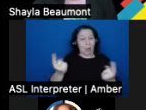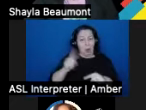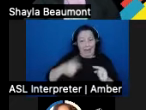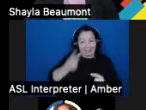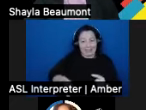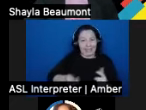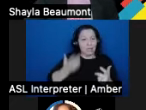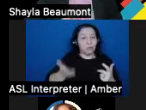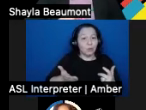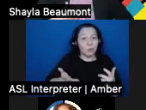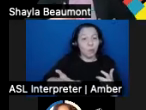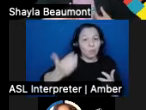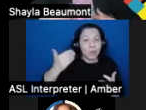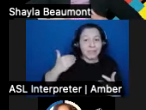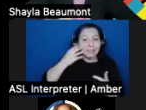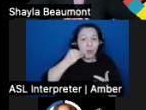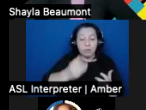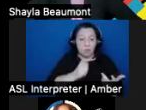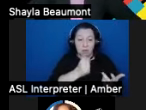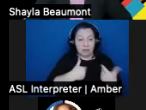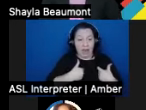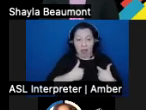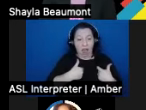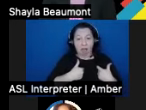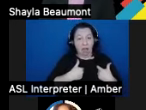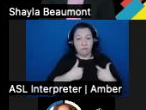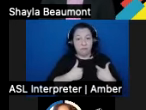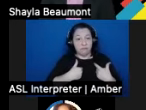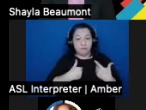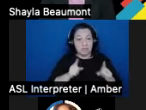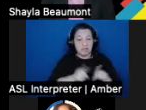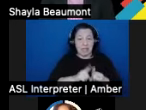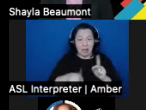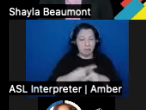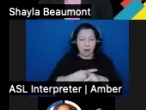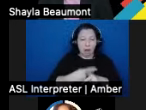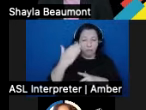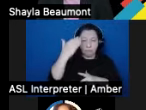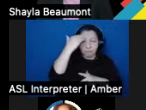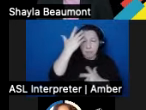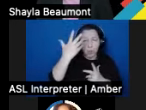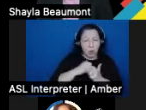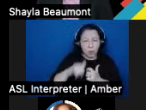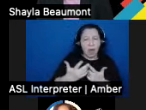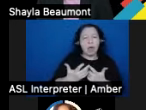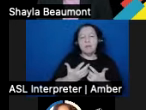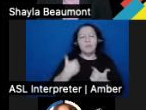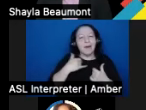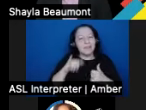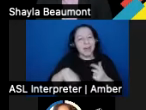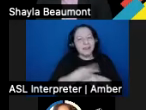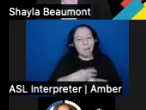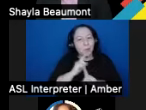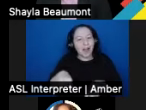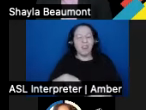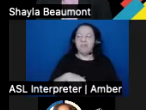it or isn't as familiar, it seems like that we get these kinds of reactions, right? Like it's not real, or you're faking